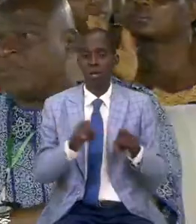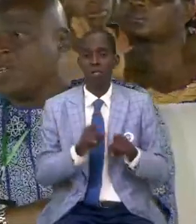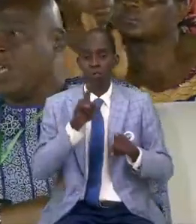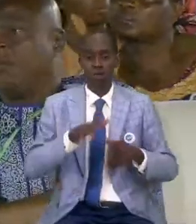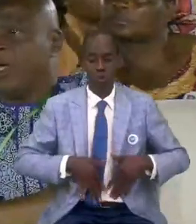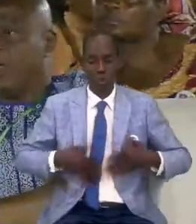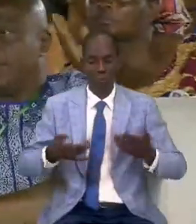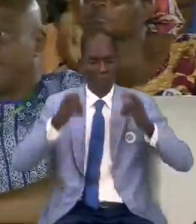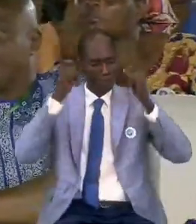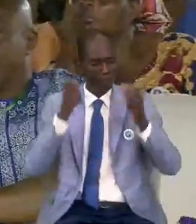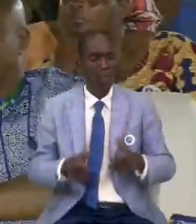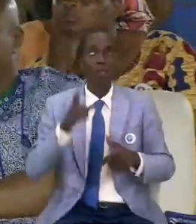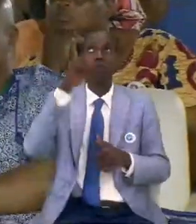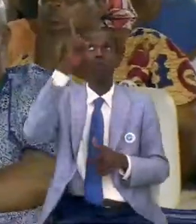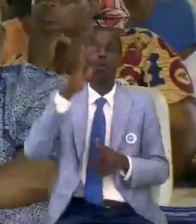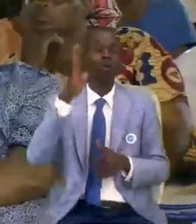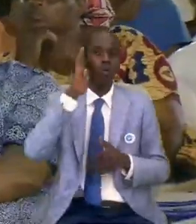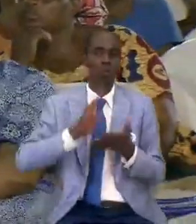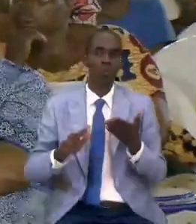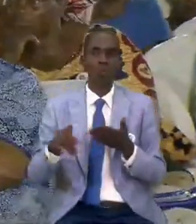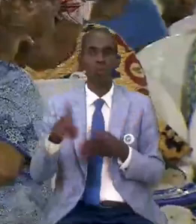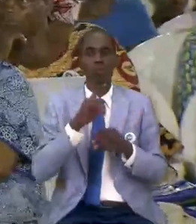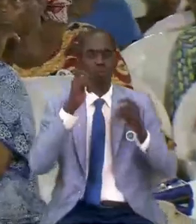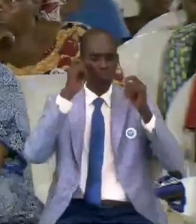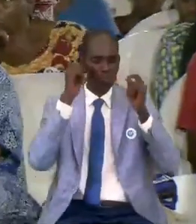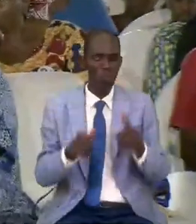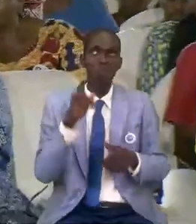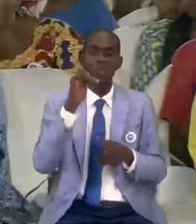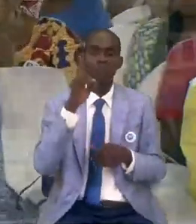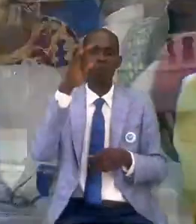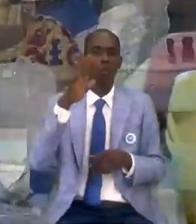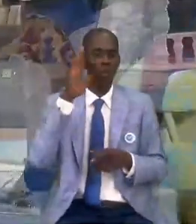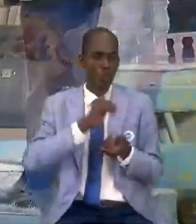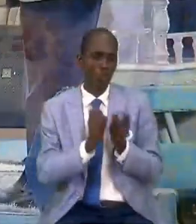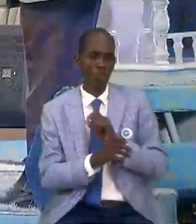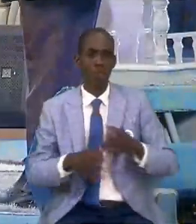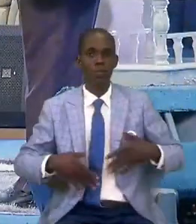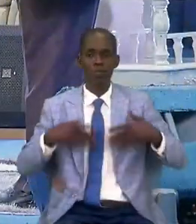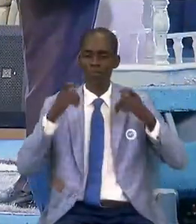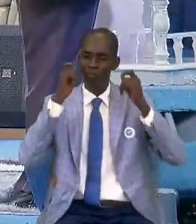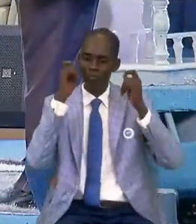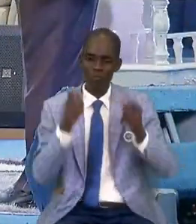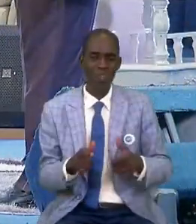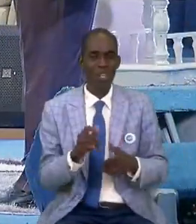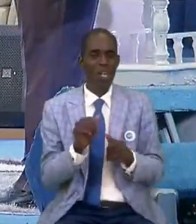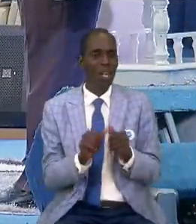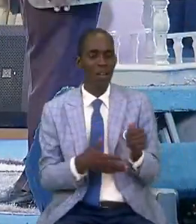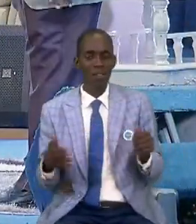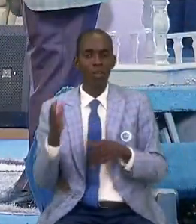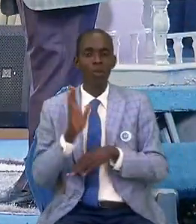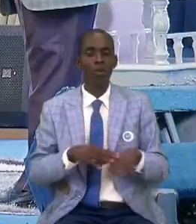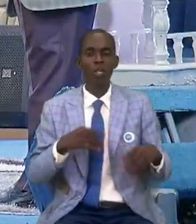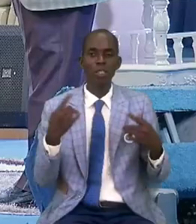change your life. Immediately everything called iniquity and sin and transgression will be purged